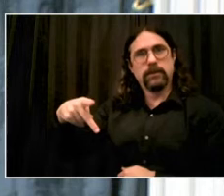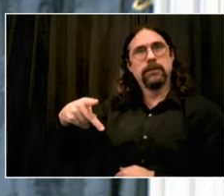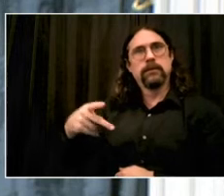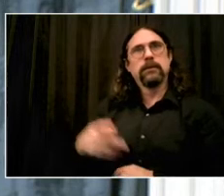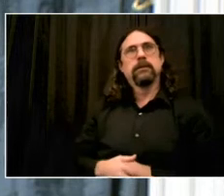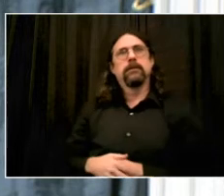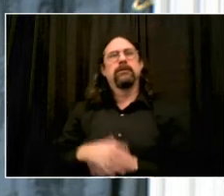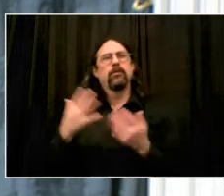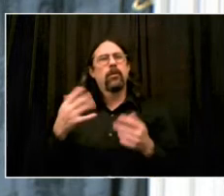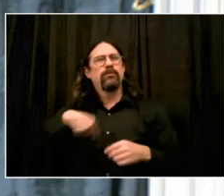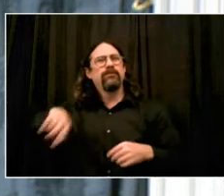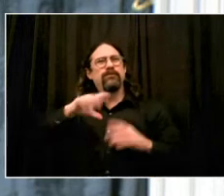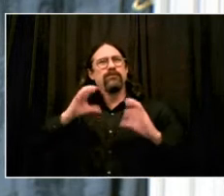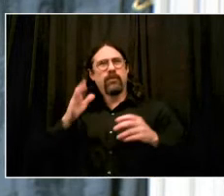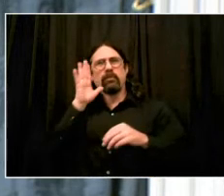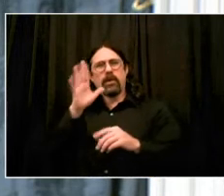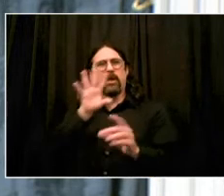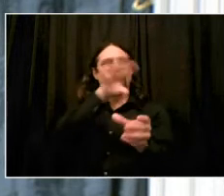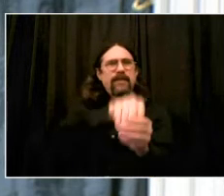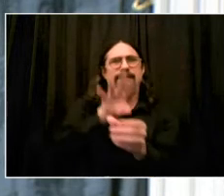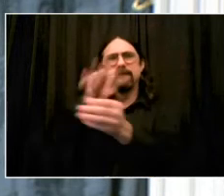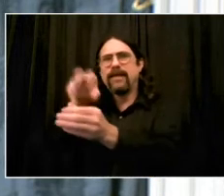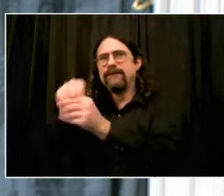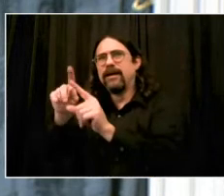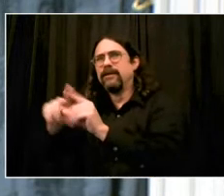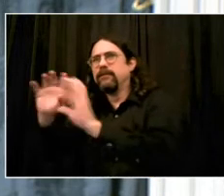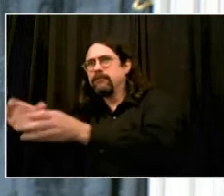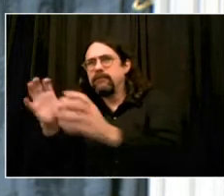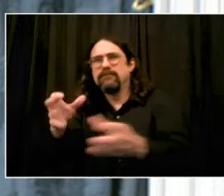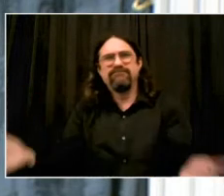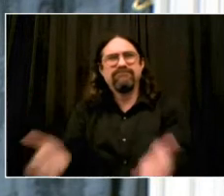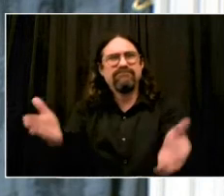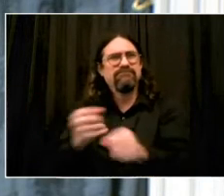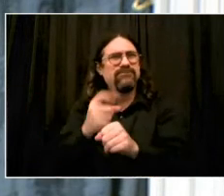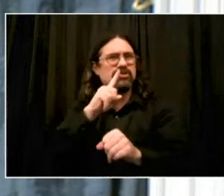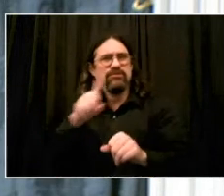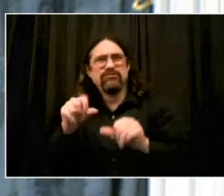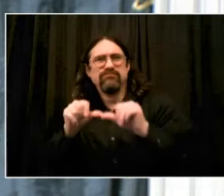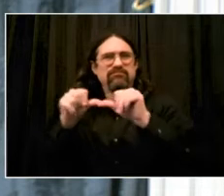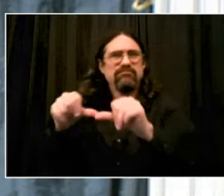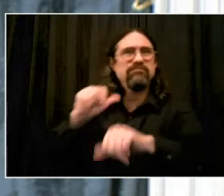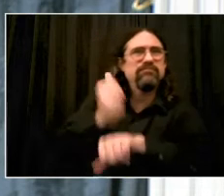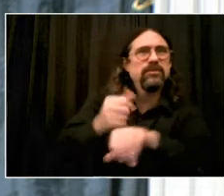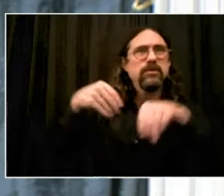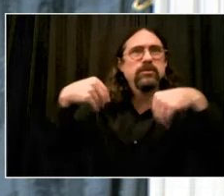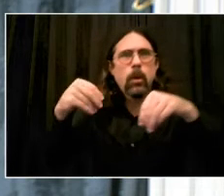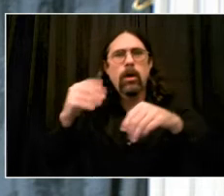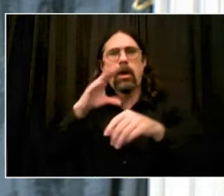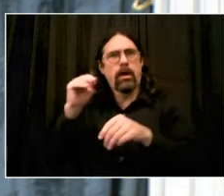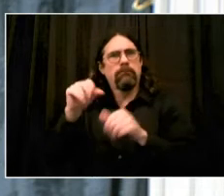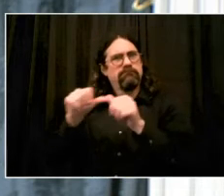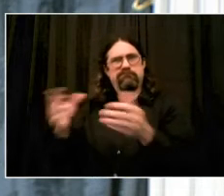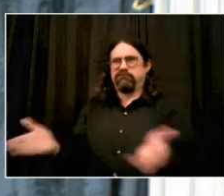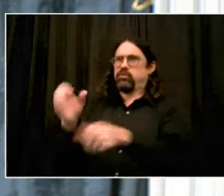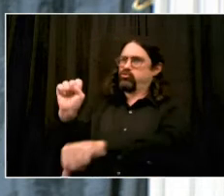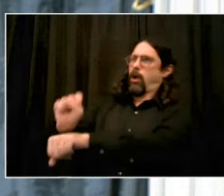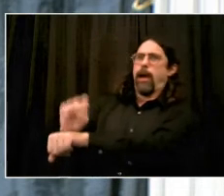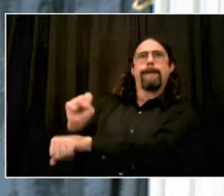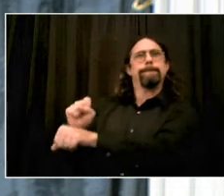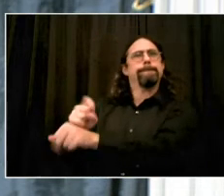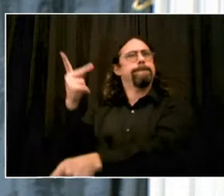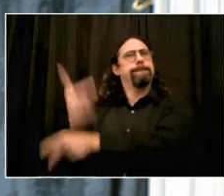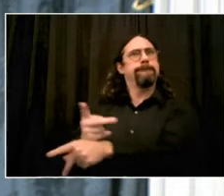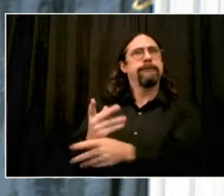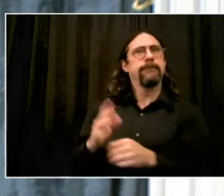building on these foundations to make New York City's recovery one that lifts up communities of color above where they were before the